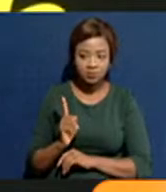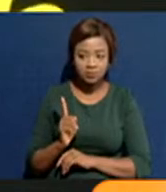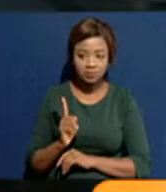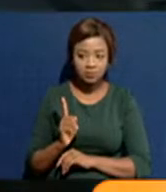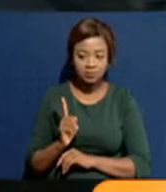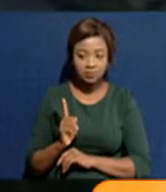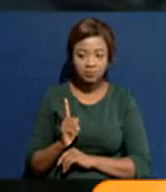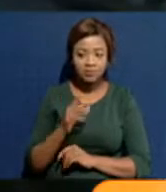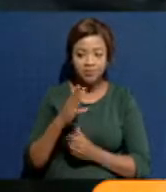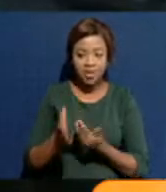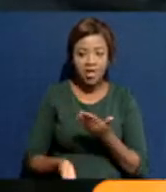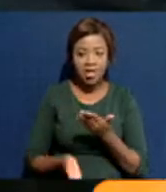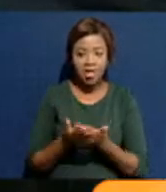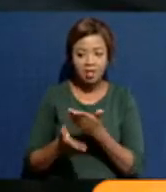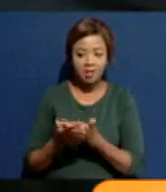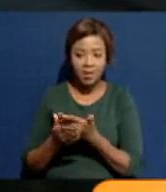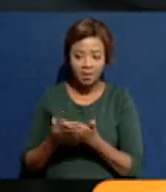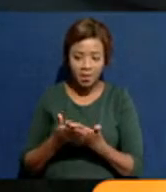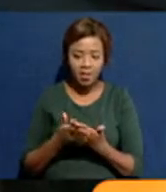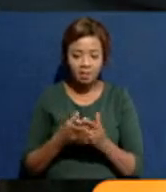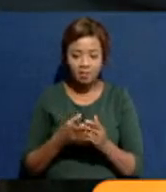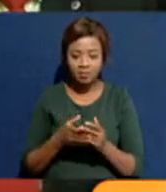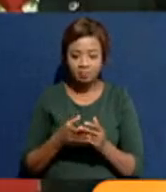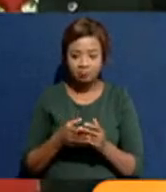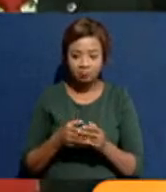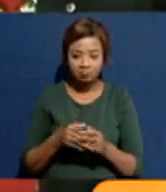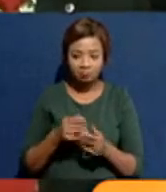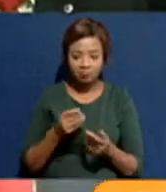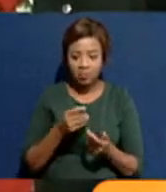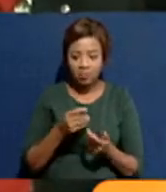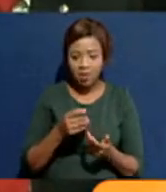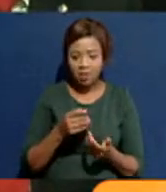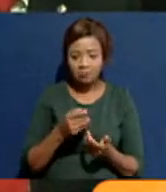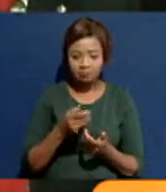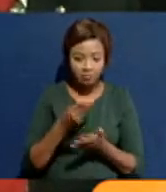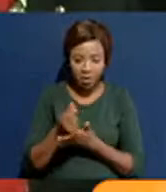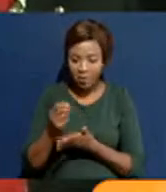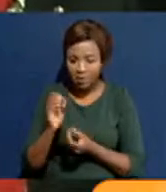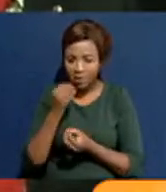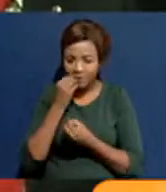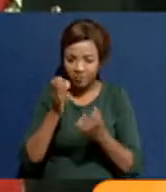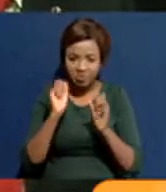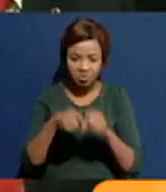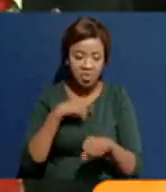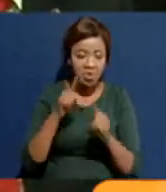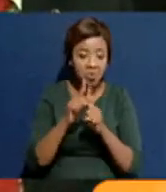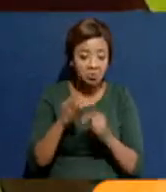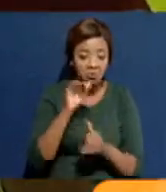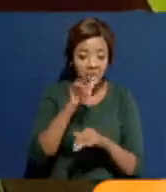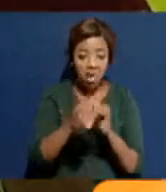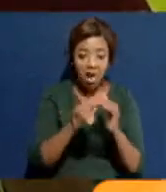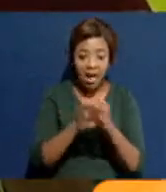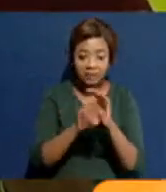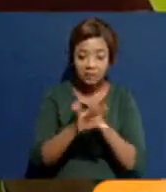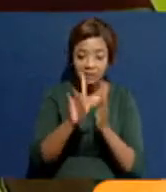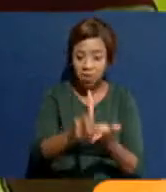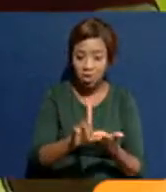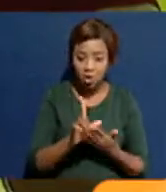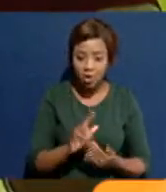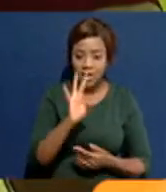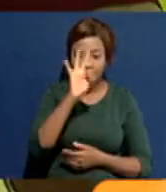financial bureaucracies, and with the help of credit information, it is easy to access credit at the rate of 3% per